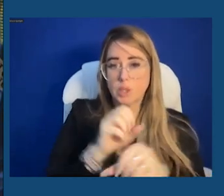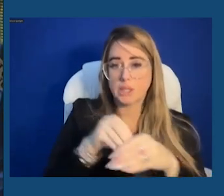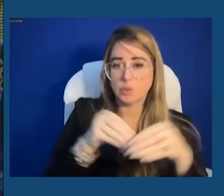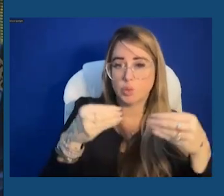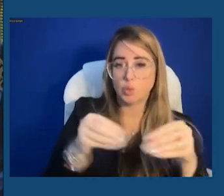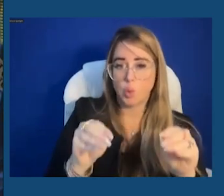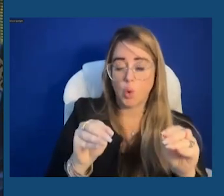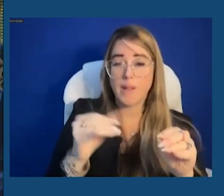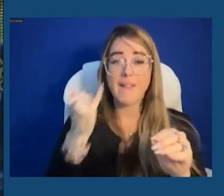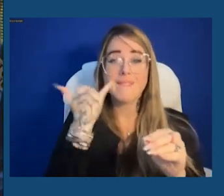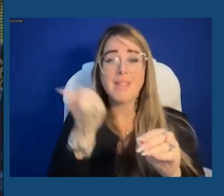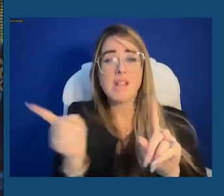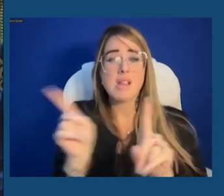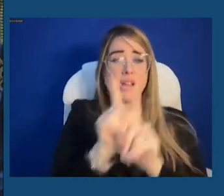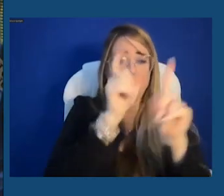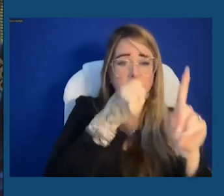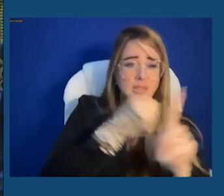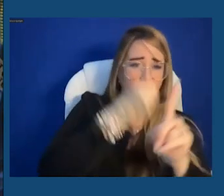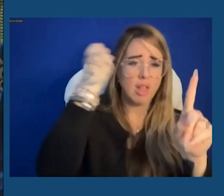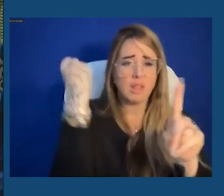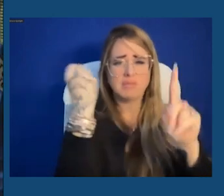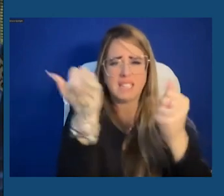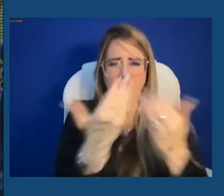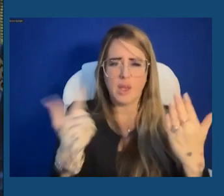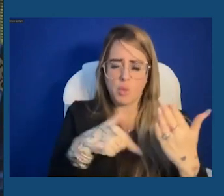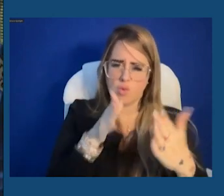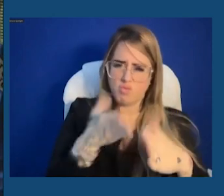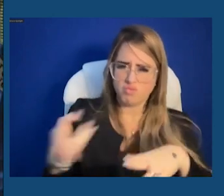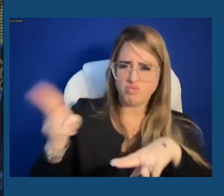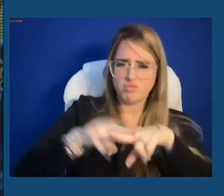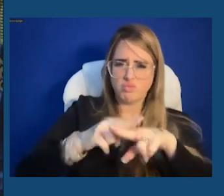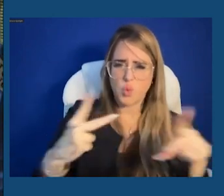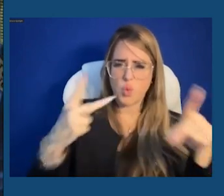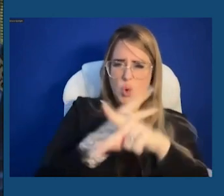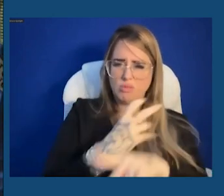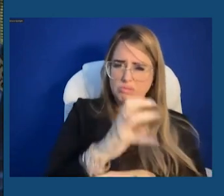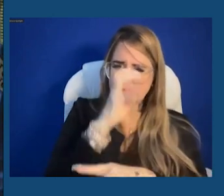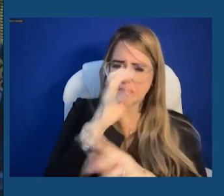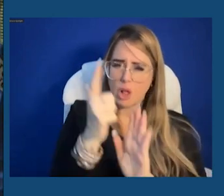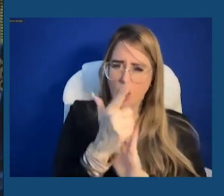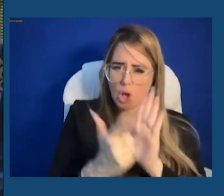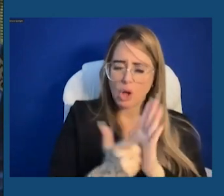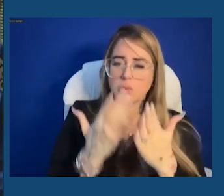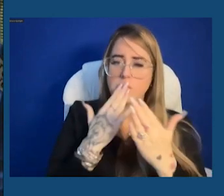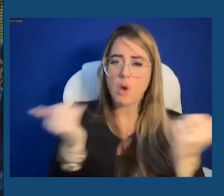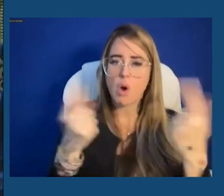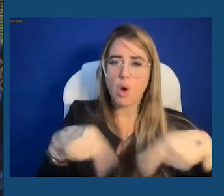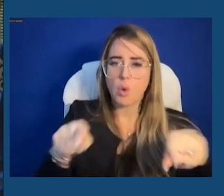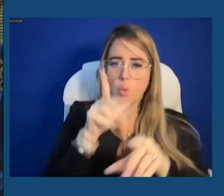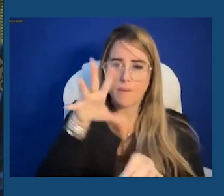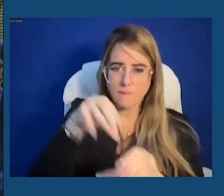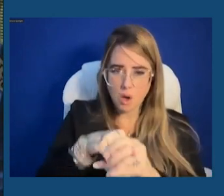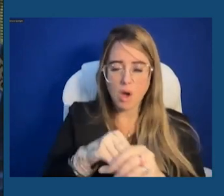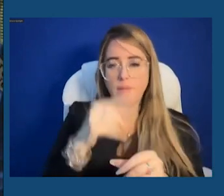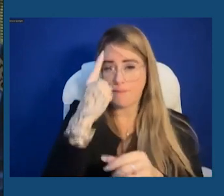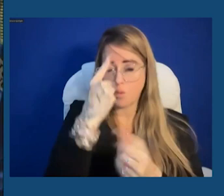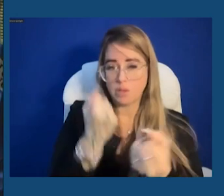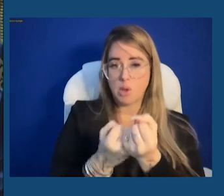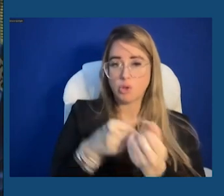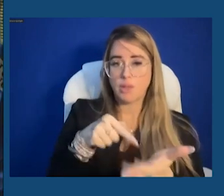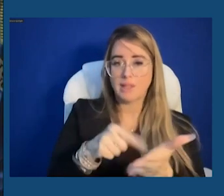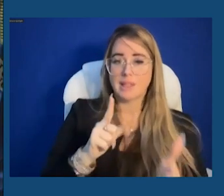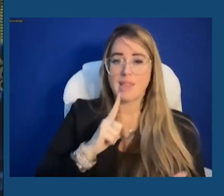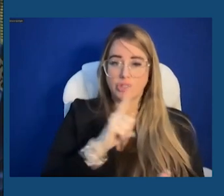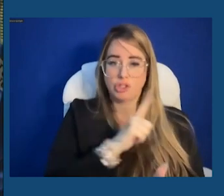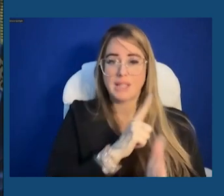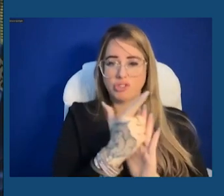of retail workers. And I want to thank Senator Jessica Garcella-Spanton and Assemblymember Manny De Los Santos for sponsoring this legislation to protect